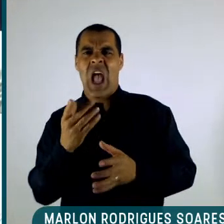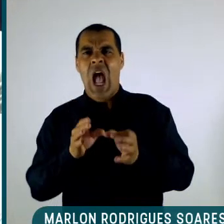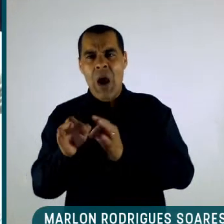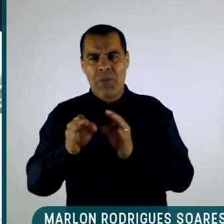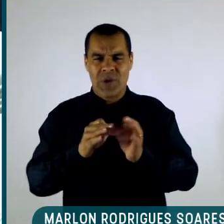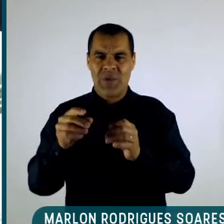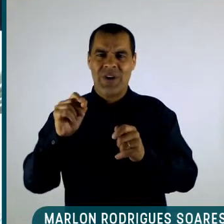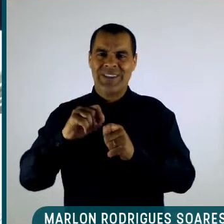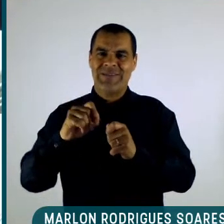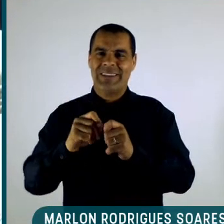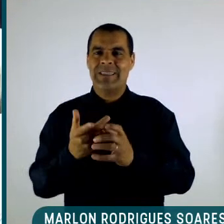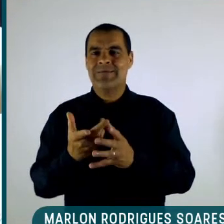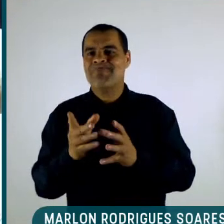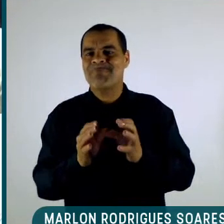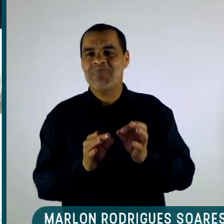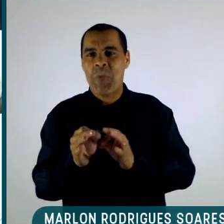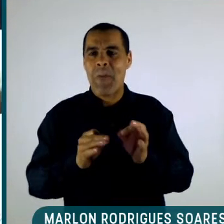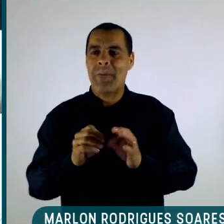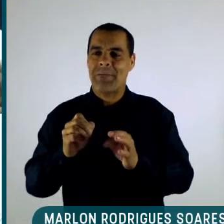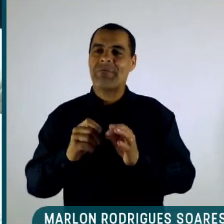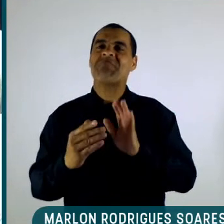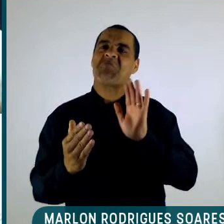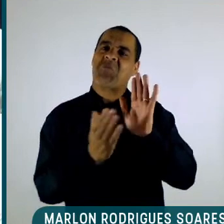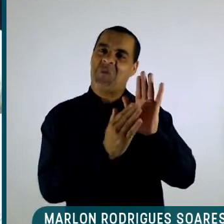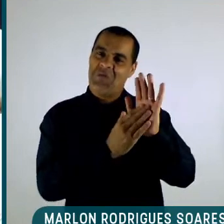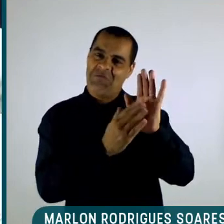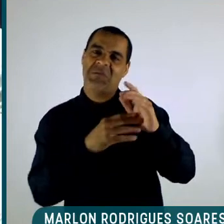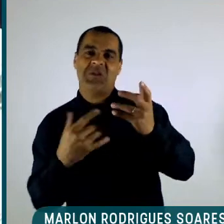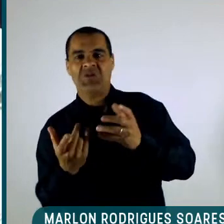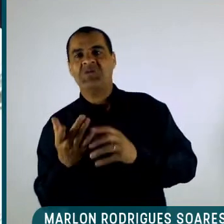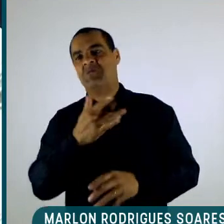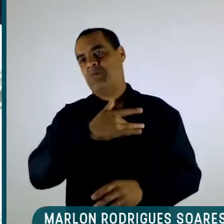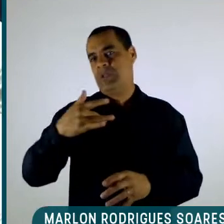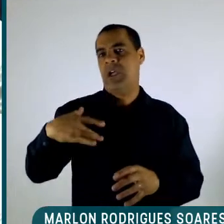to demand more, which is good.